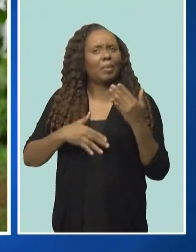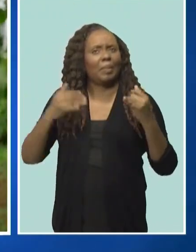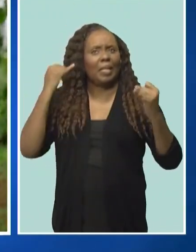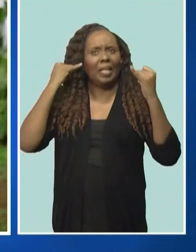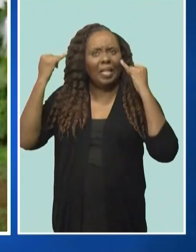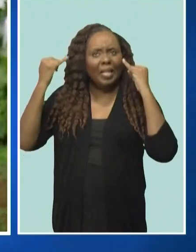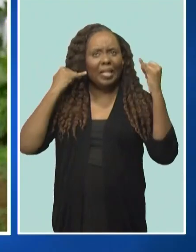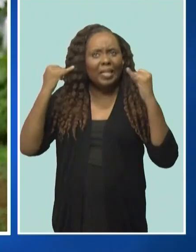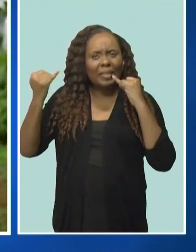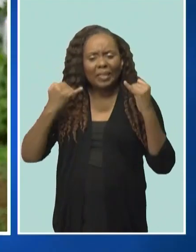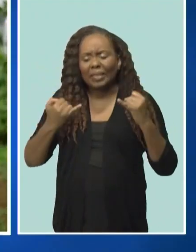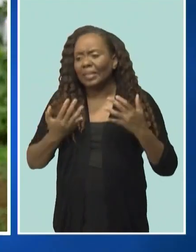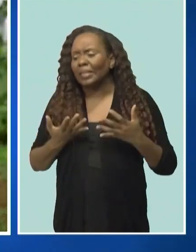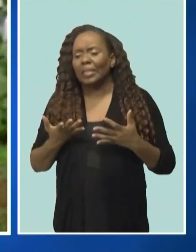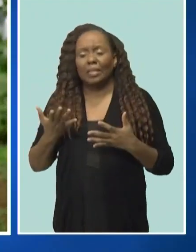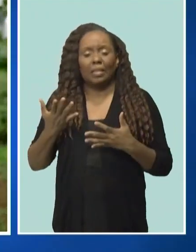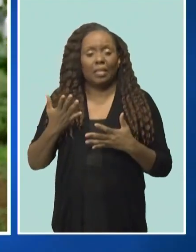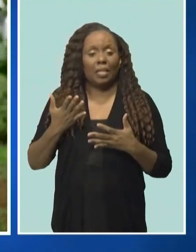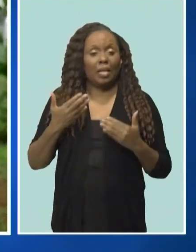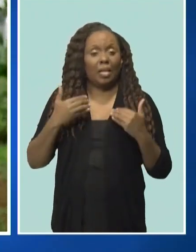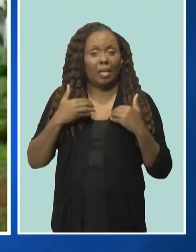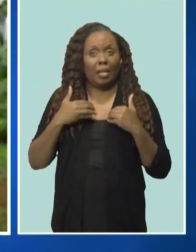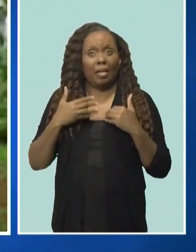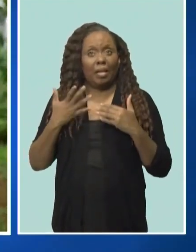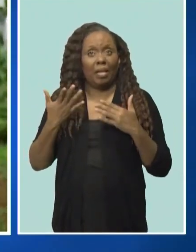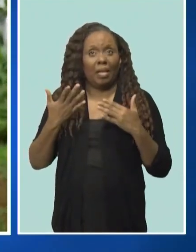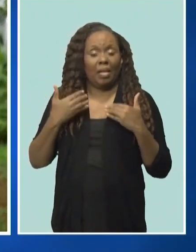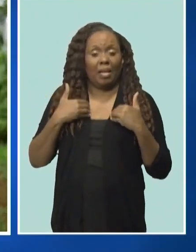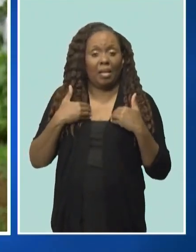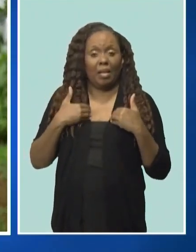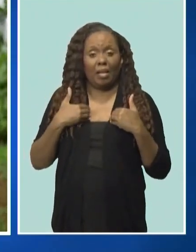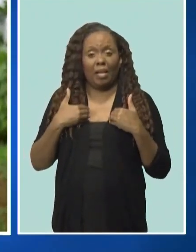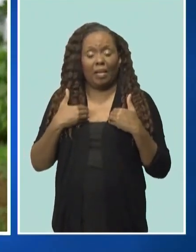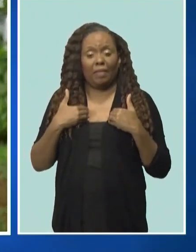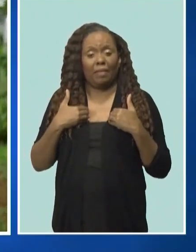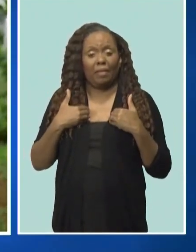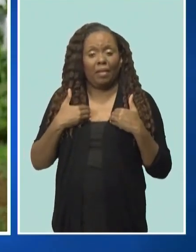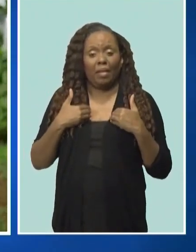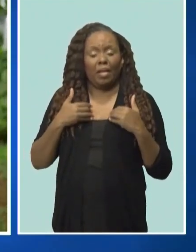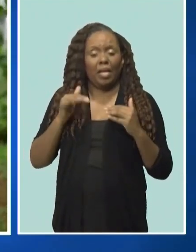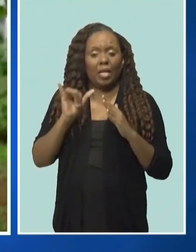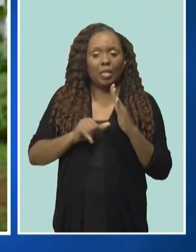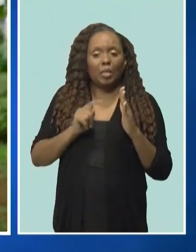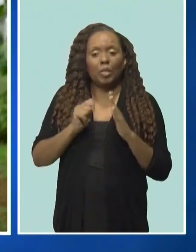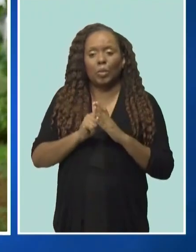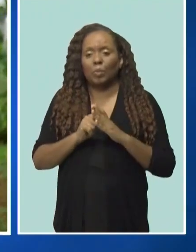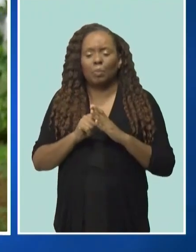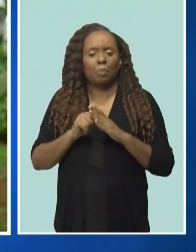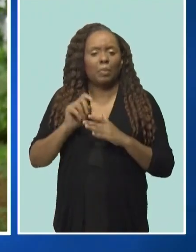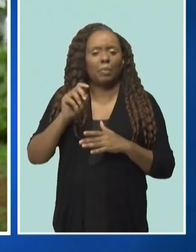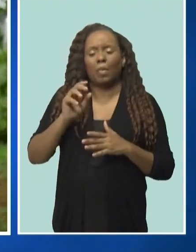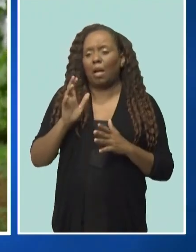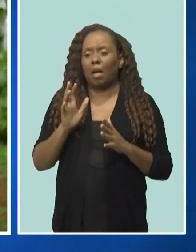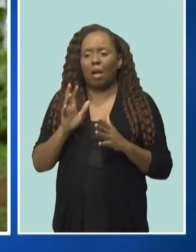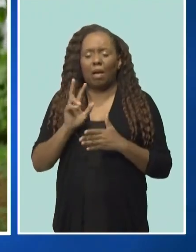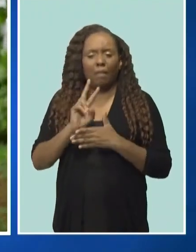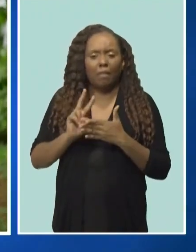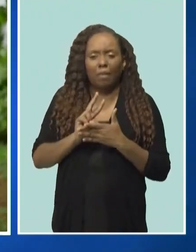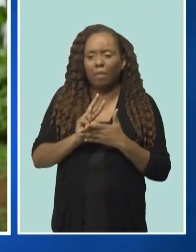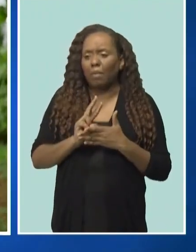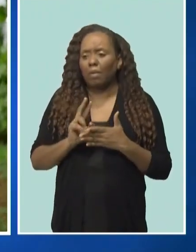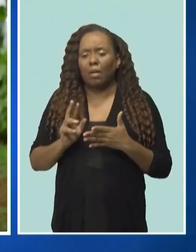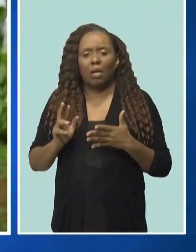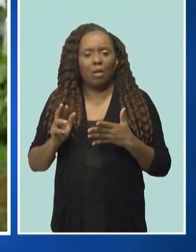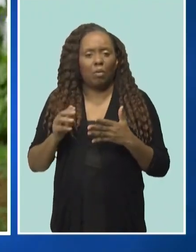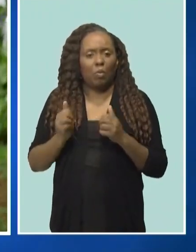Mac series, where we showed me, my sister, my parents, and just different people learn how to make things for JPro.